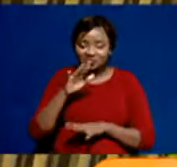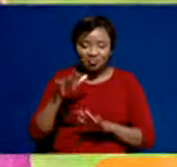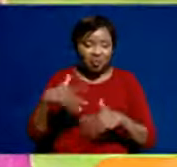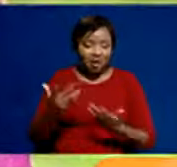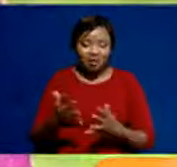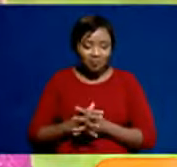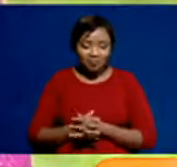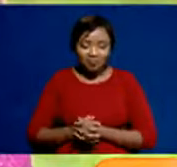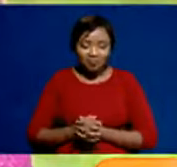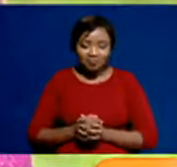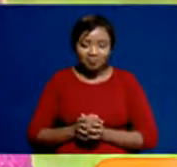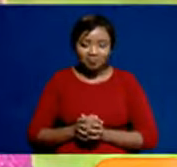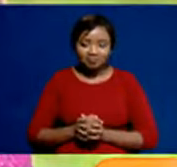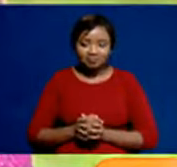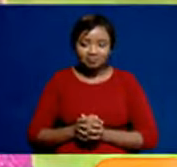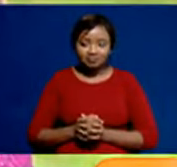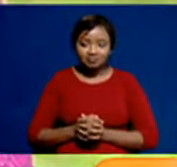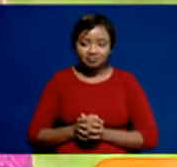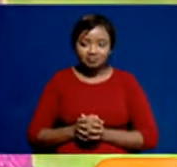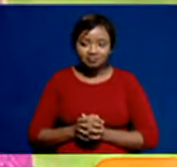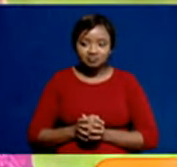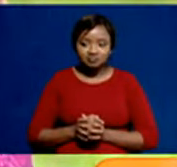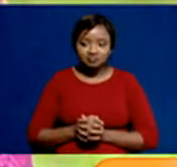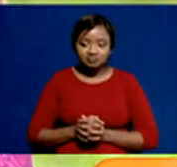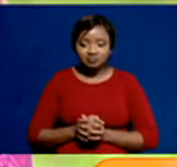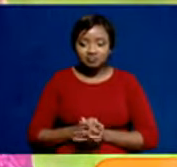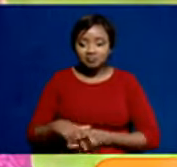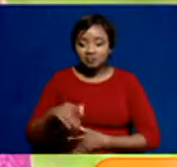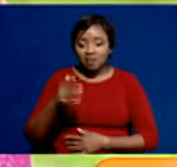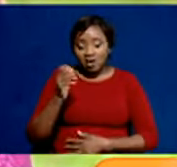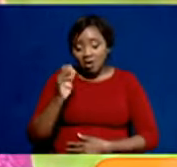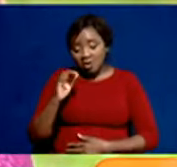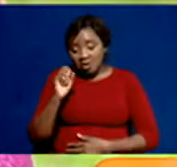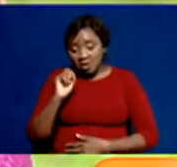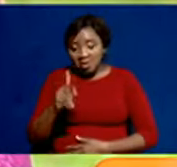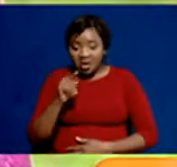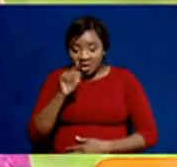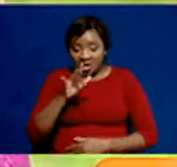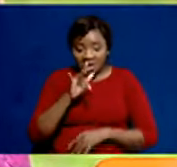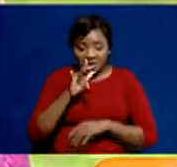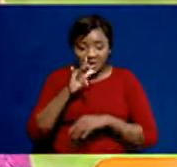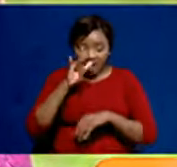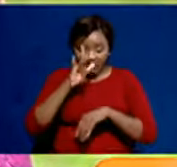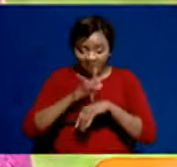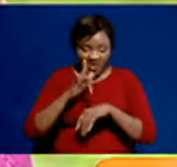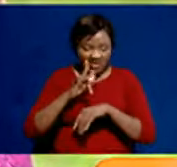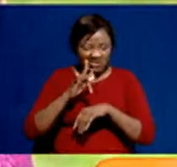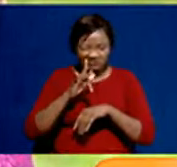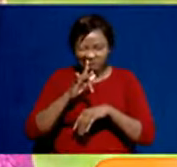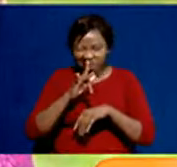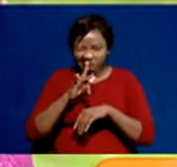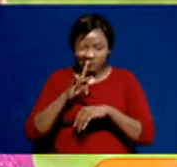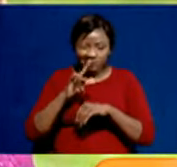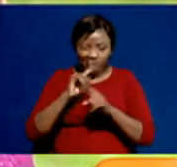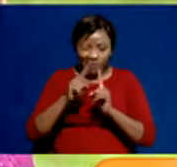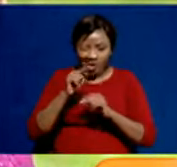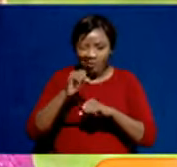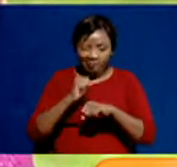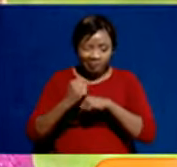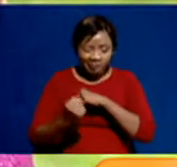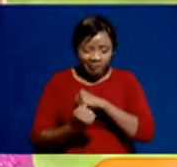doing? Maybe affected, or how has that influenced what I'm doing?